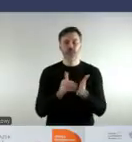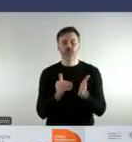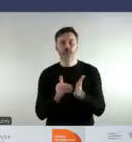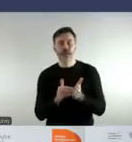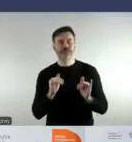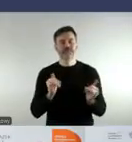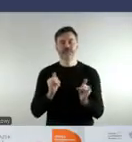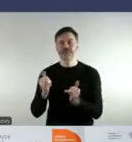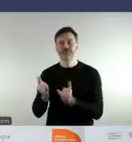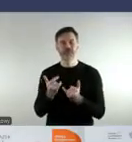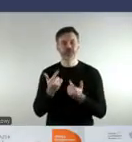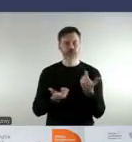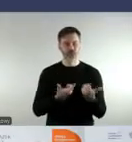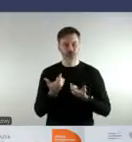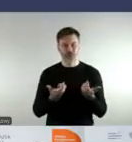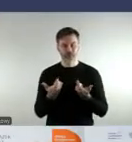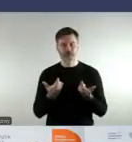of emergency preparedness.